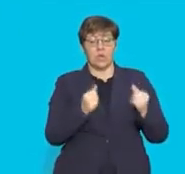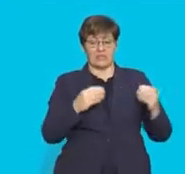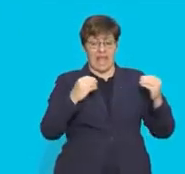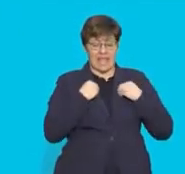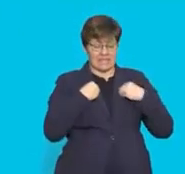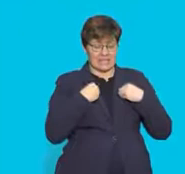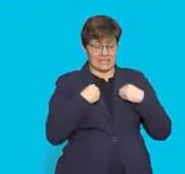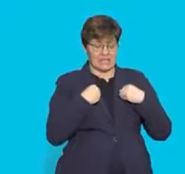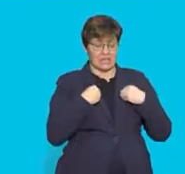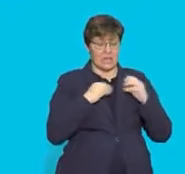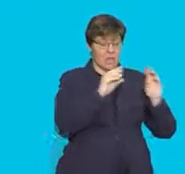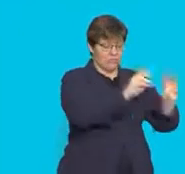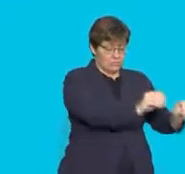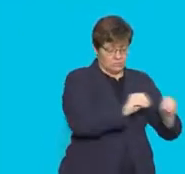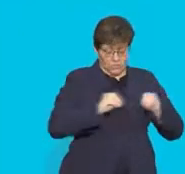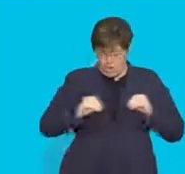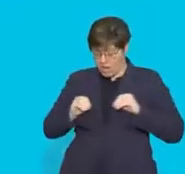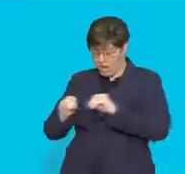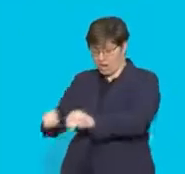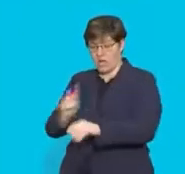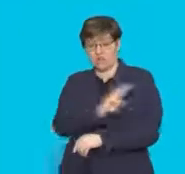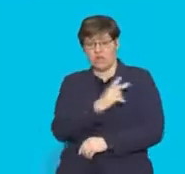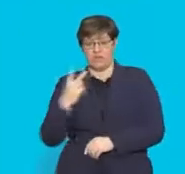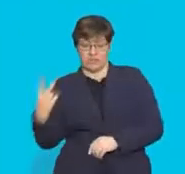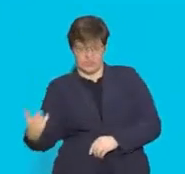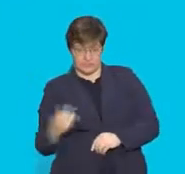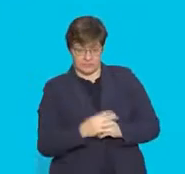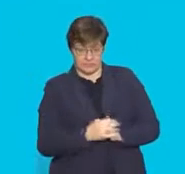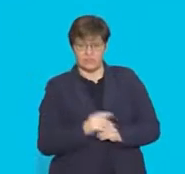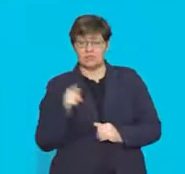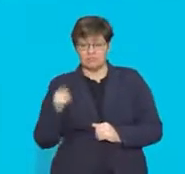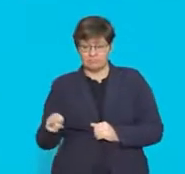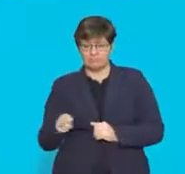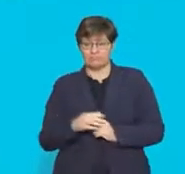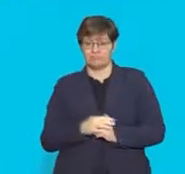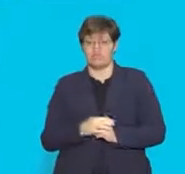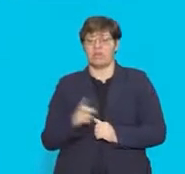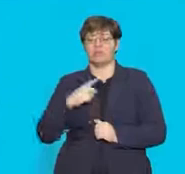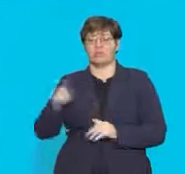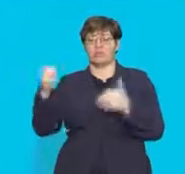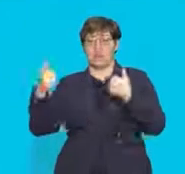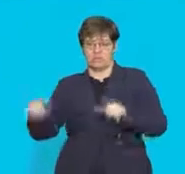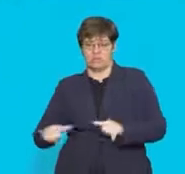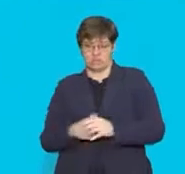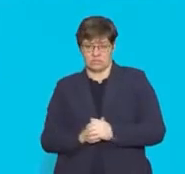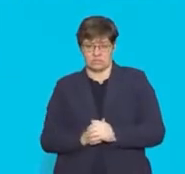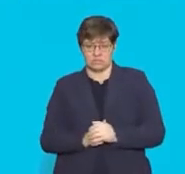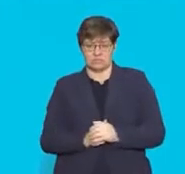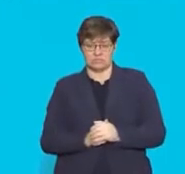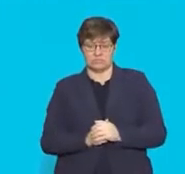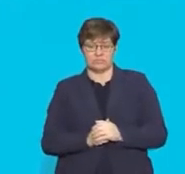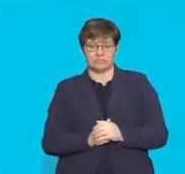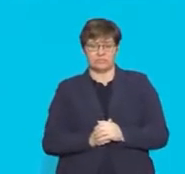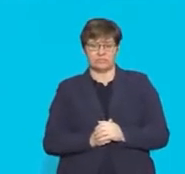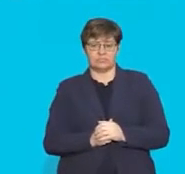the asset to the asset disposal account. Okay, so step number two, let's do it with the entries as well.